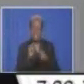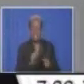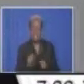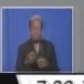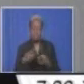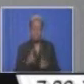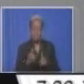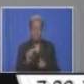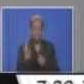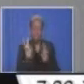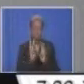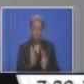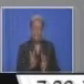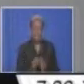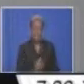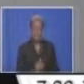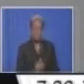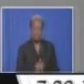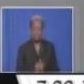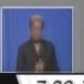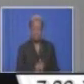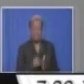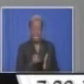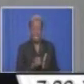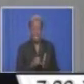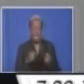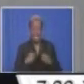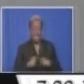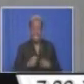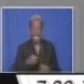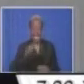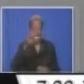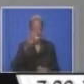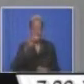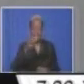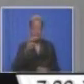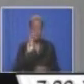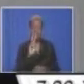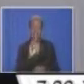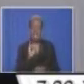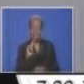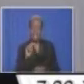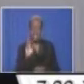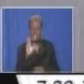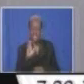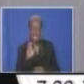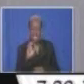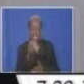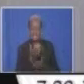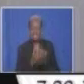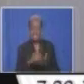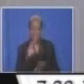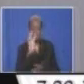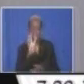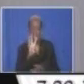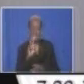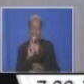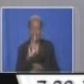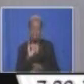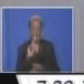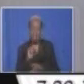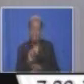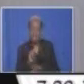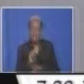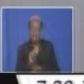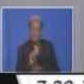It has a high dose of vitamin C, some B vitamins in there to keep